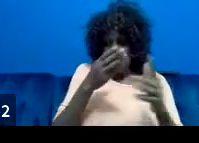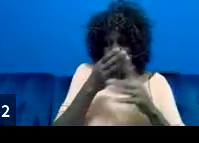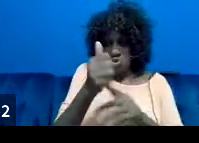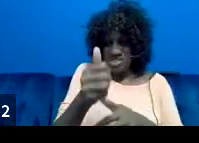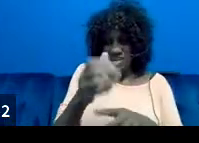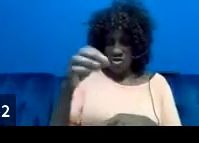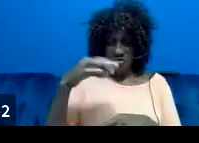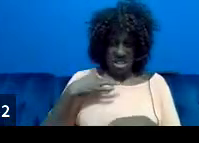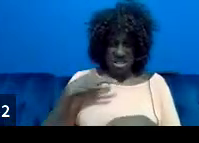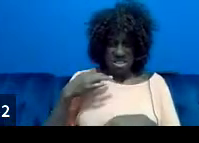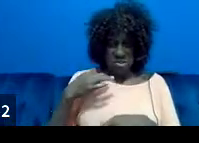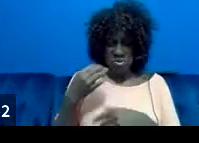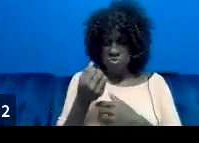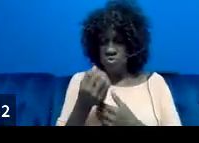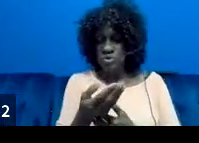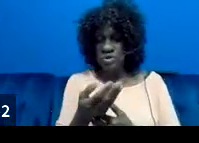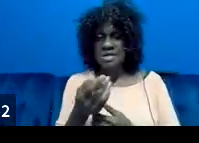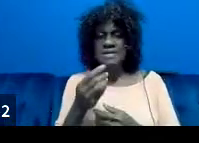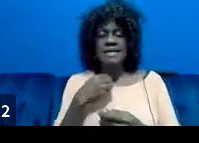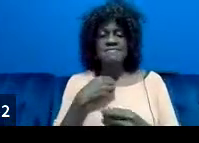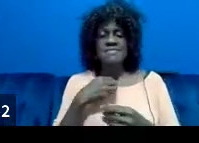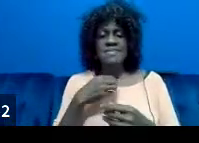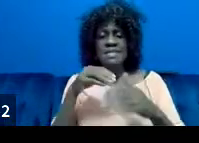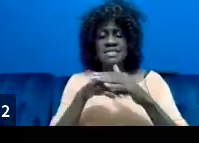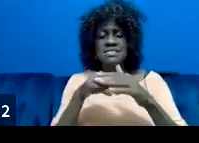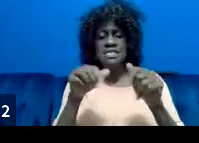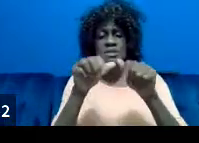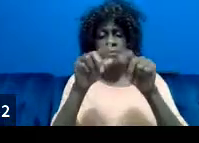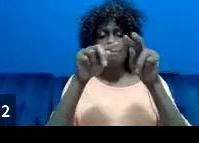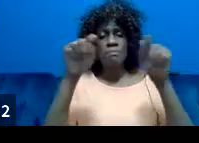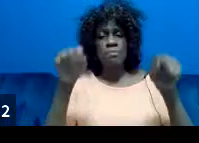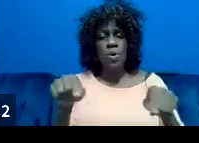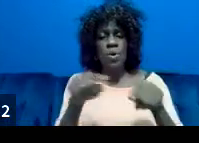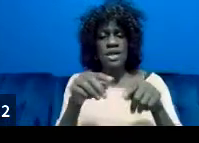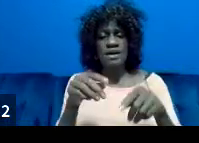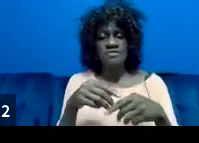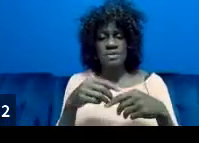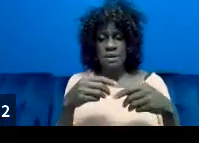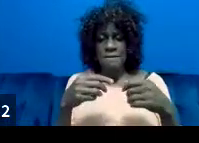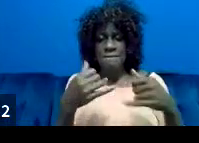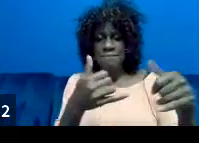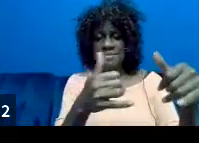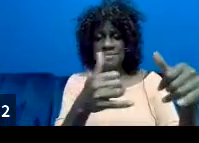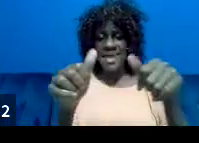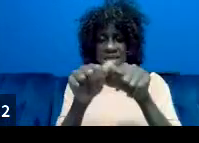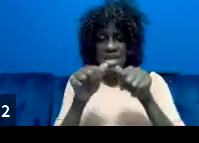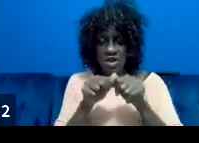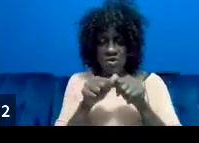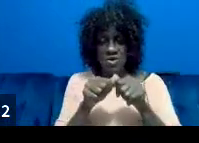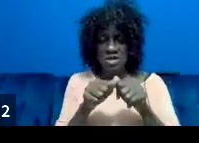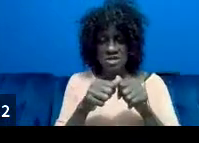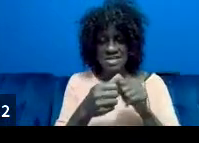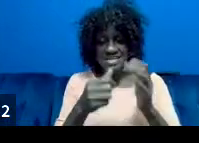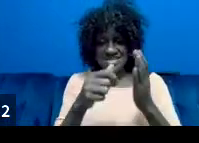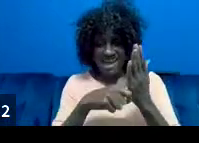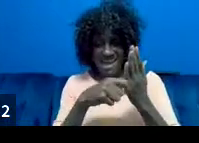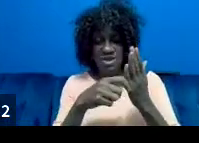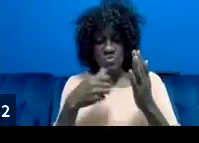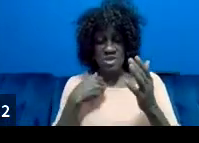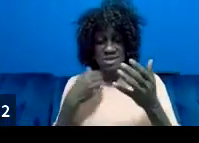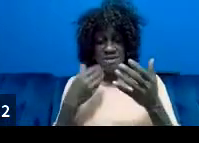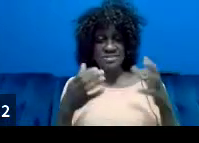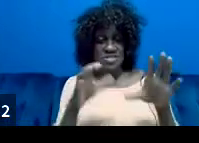done. But then the Access Board has the play area guide. And in our play area guide, we have an